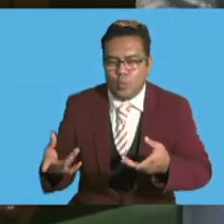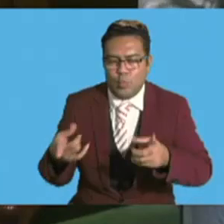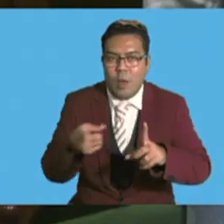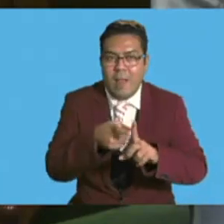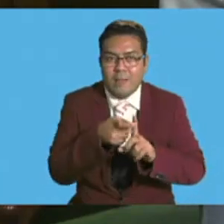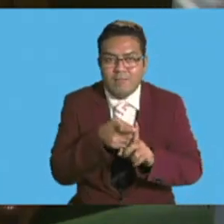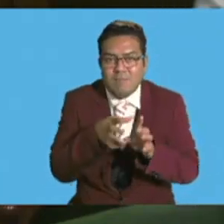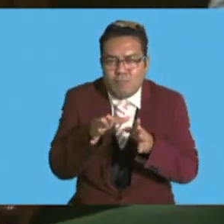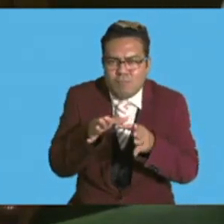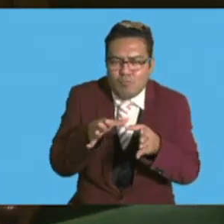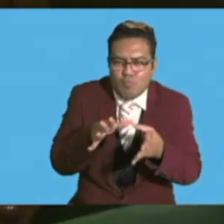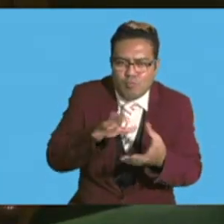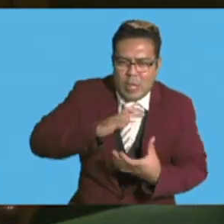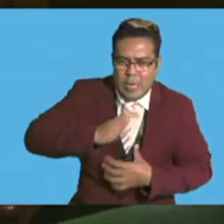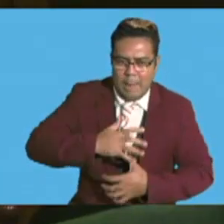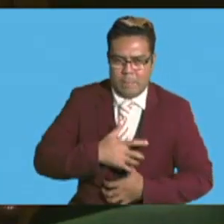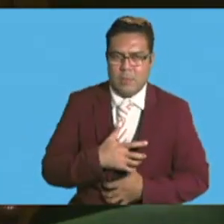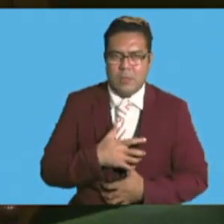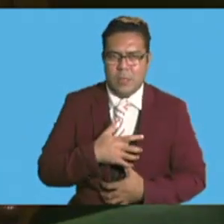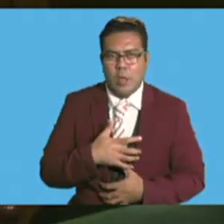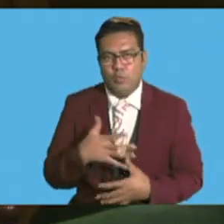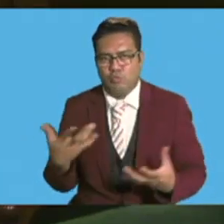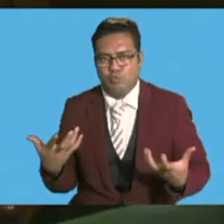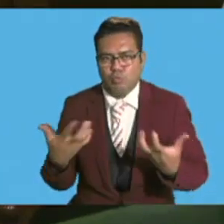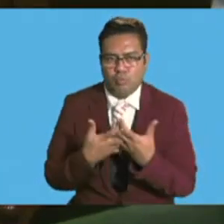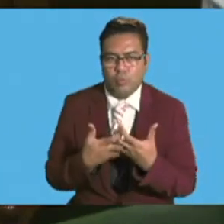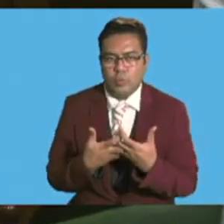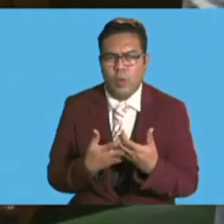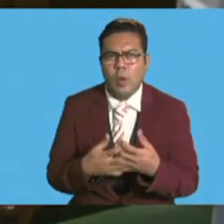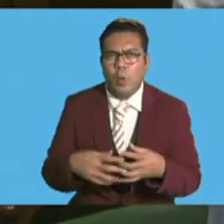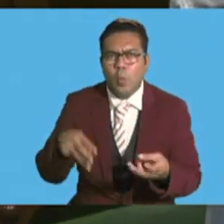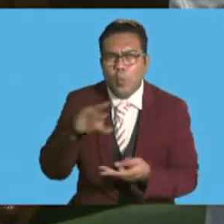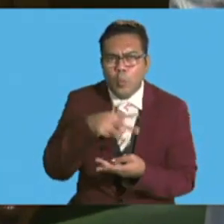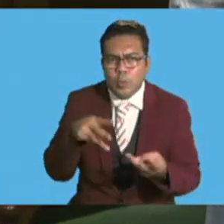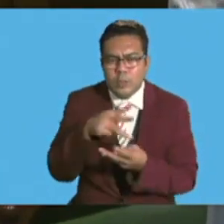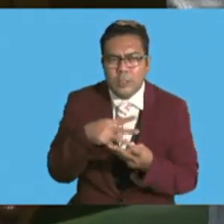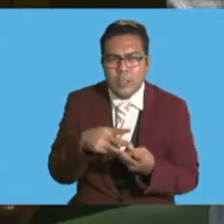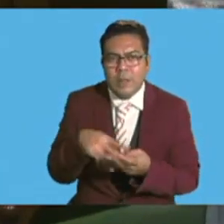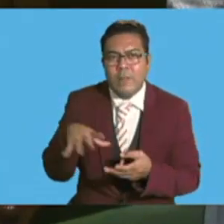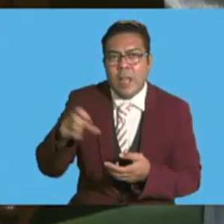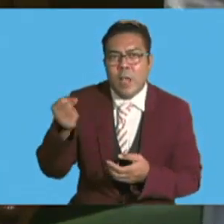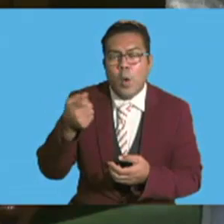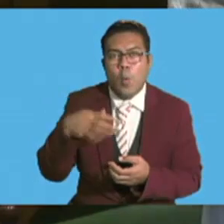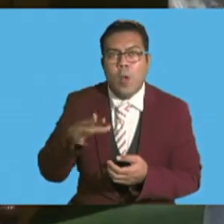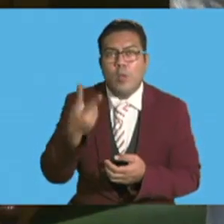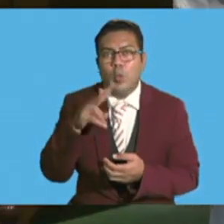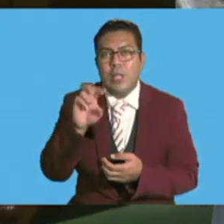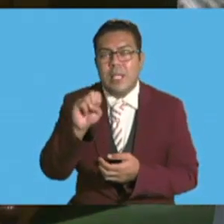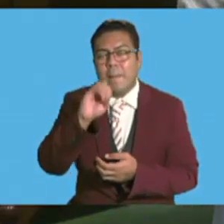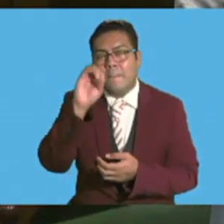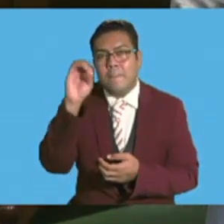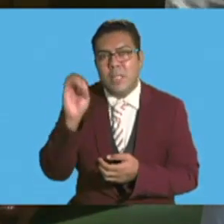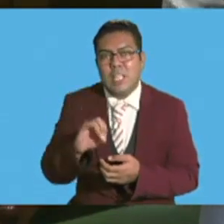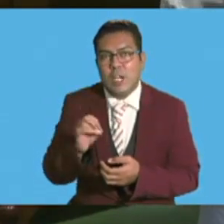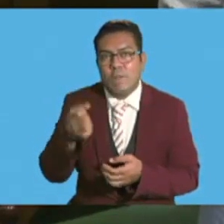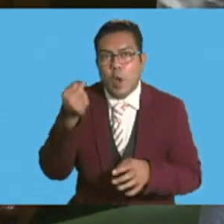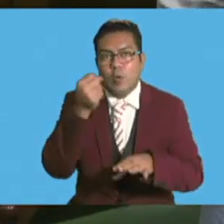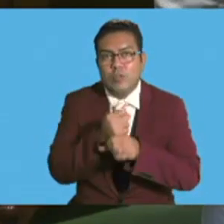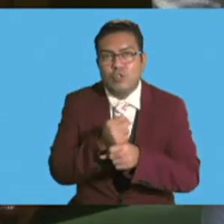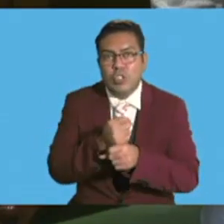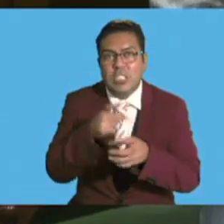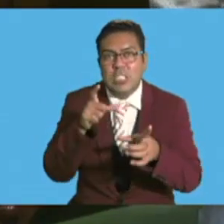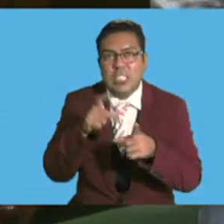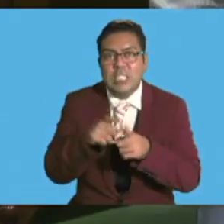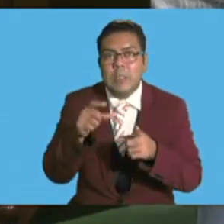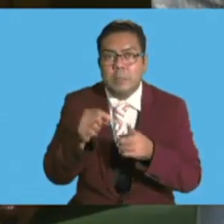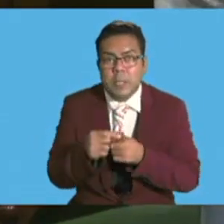of Cyclone Winston is well known. It is estimated that it took away at least 20% of our GDP, and our